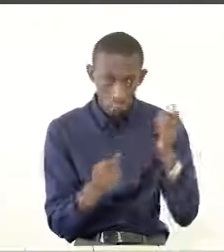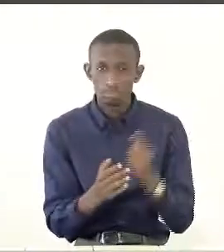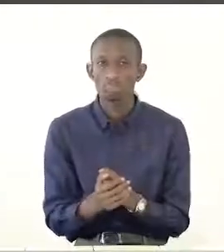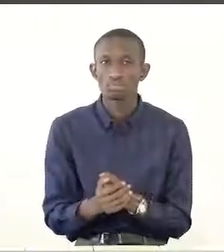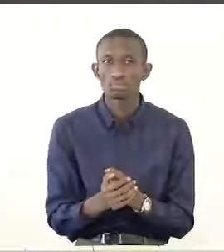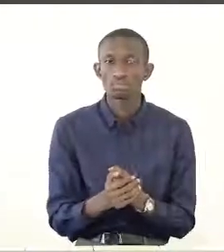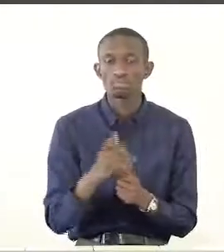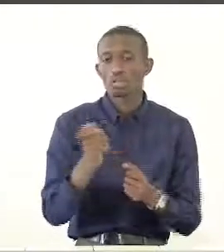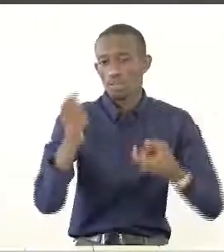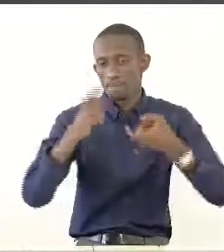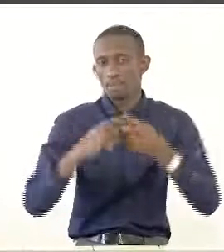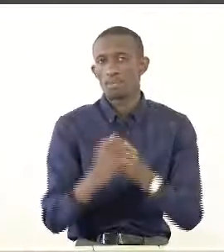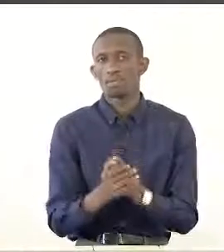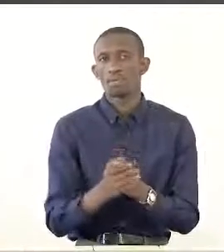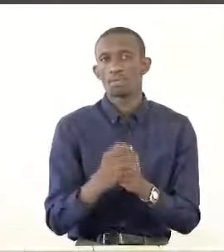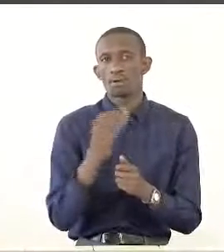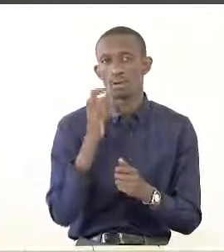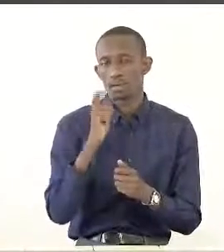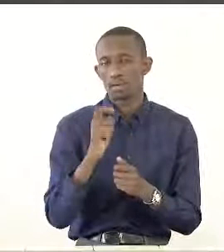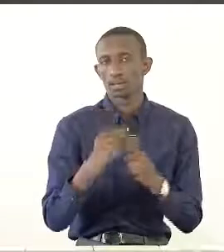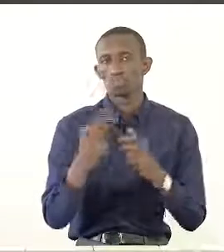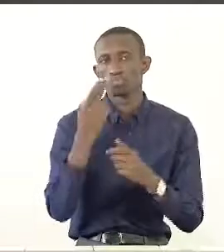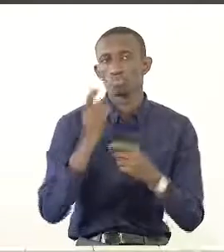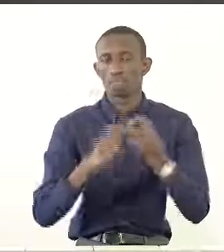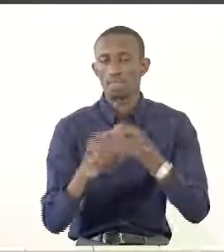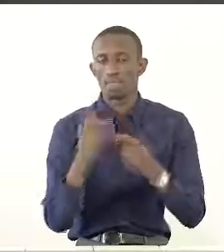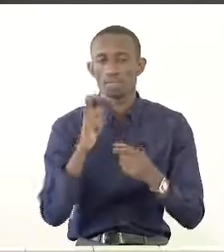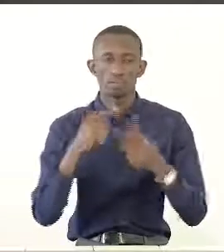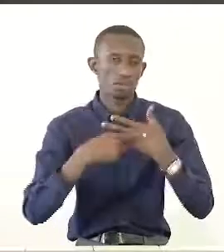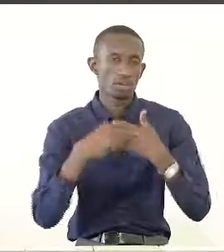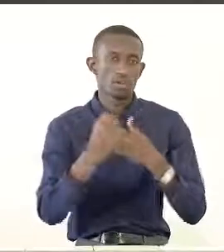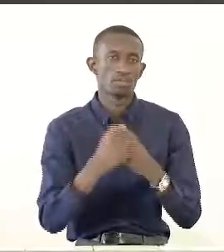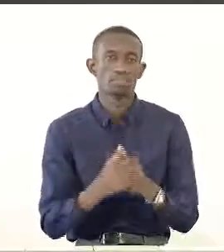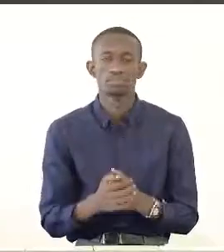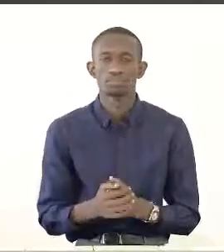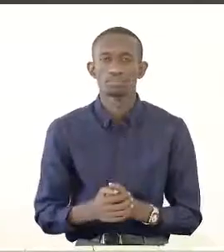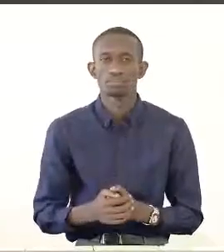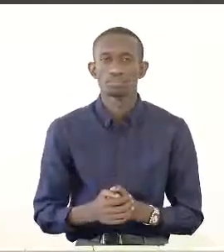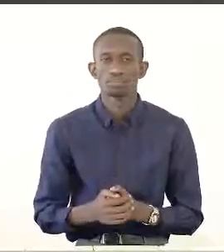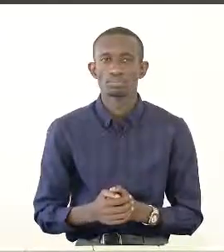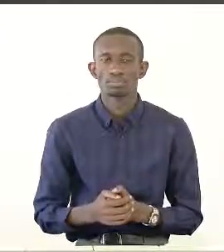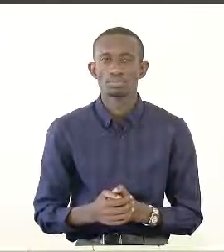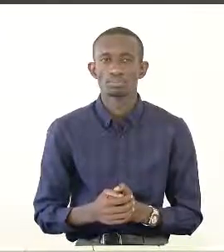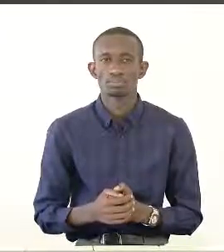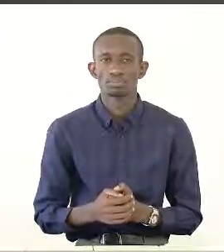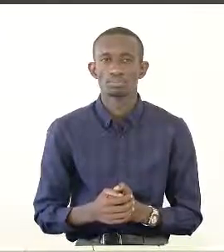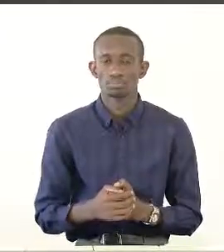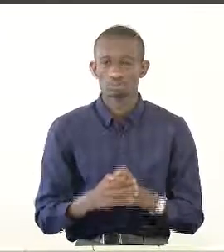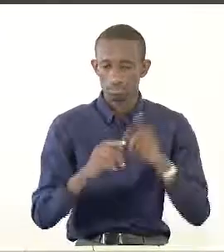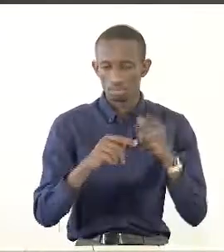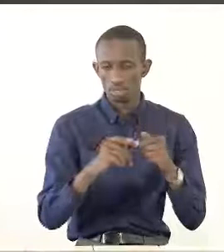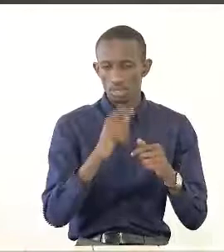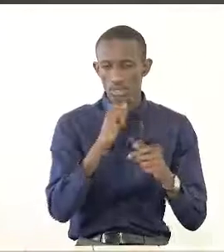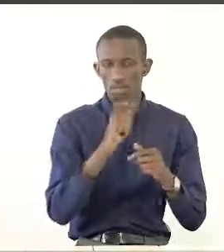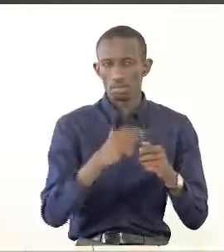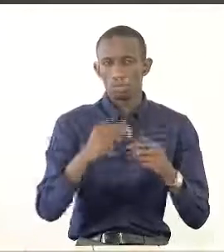x squared plus 3x minus 5, x squared plus 3x minus 5,